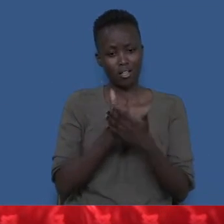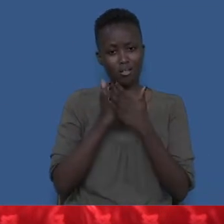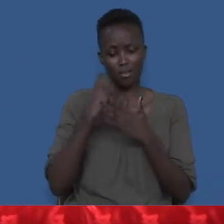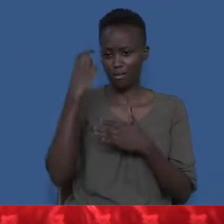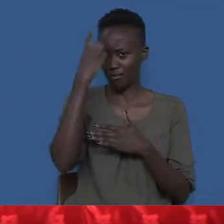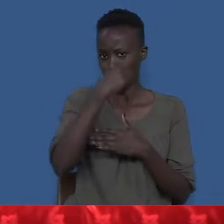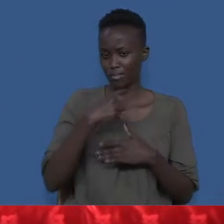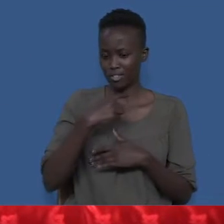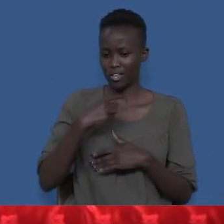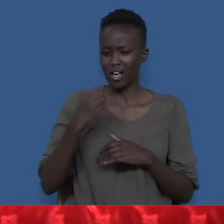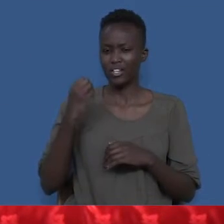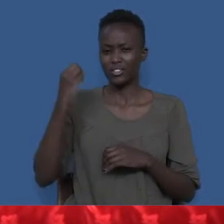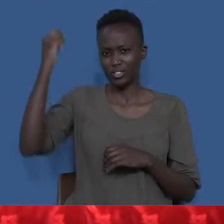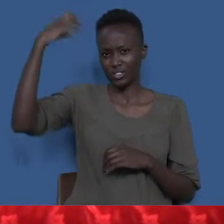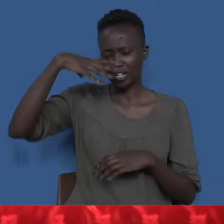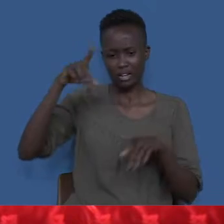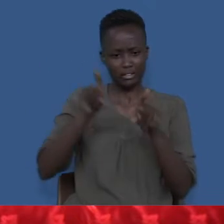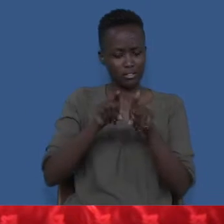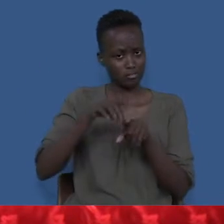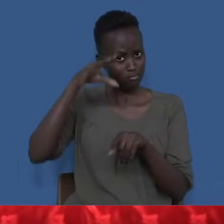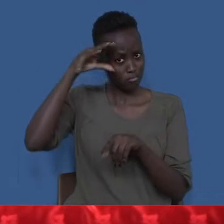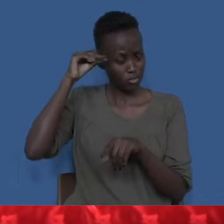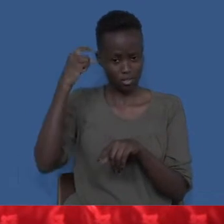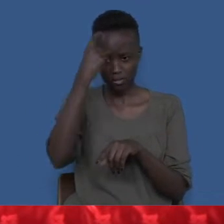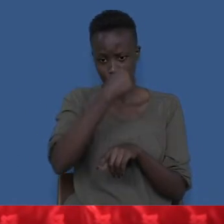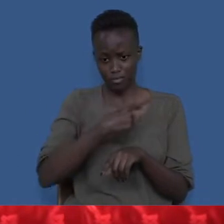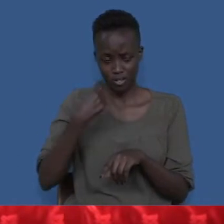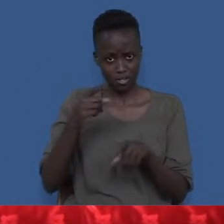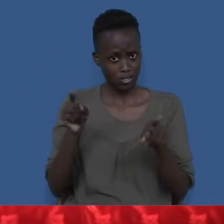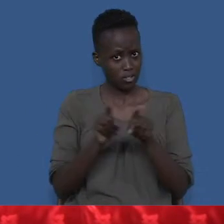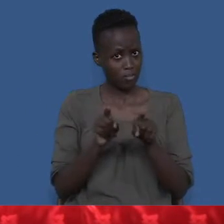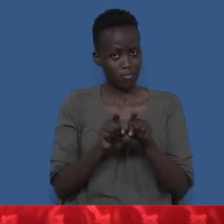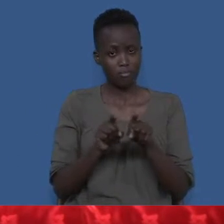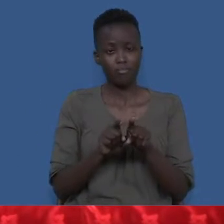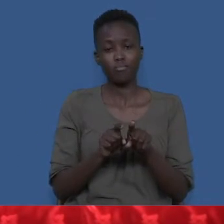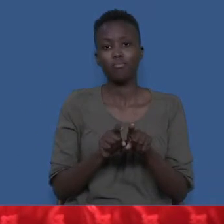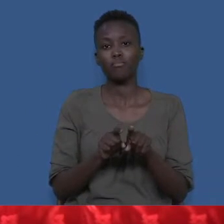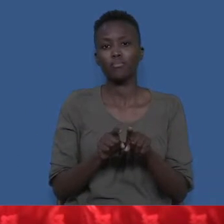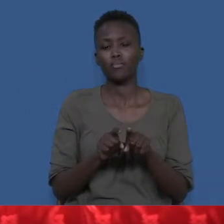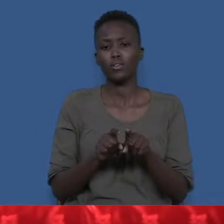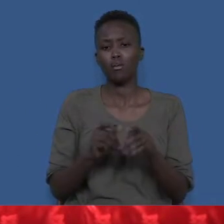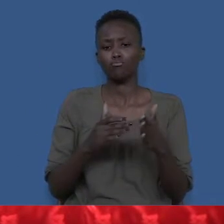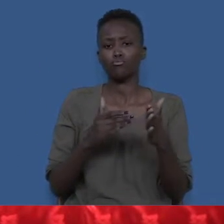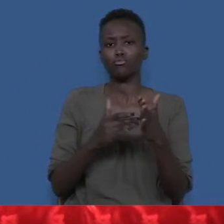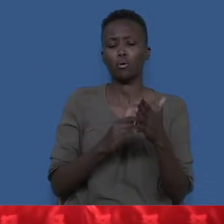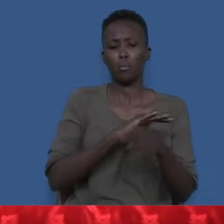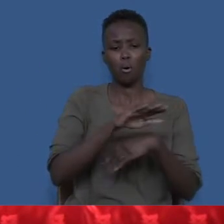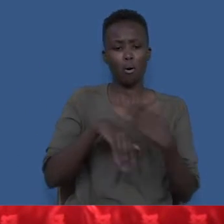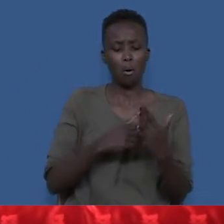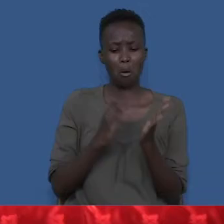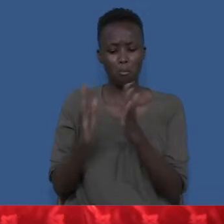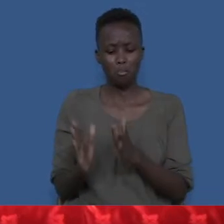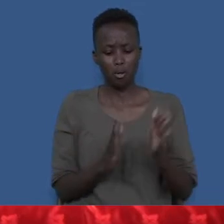to shine like Moses' face and will repel any force of the